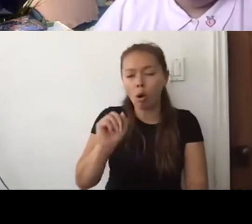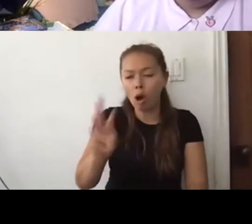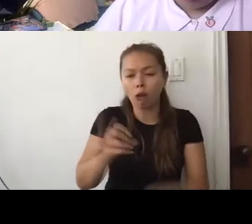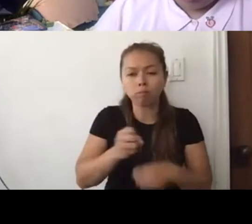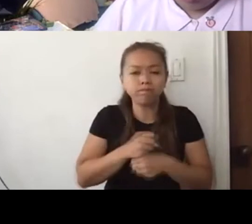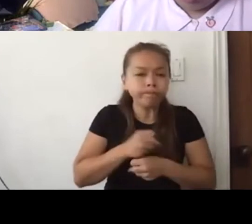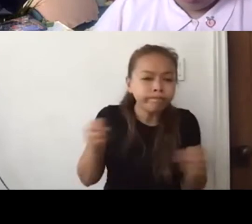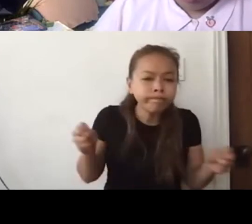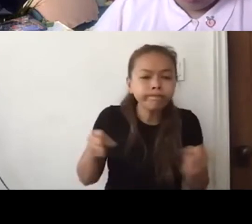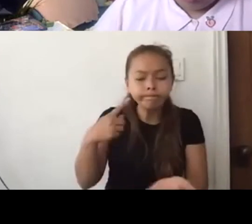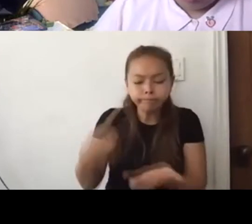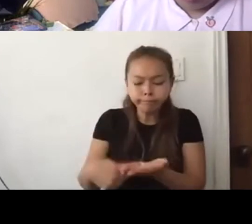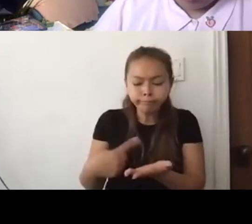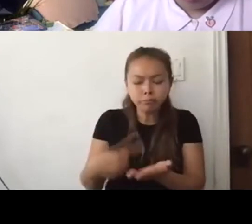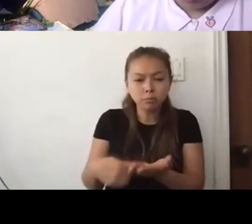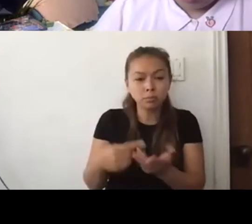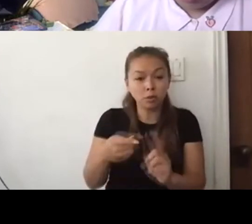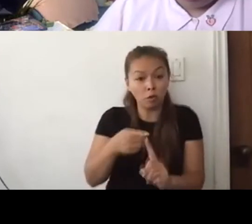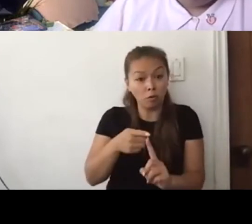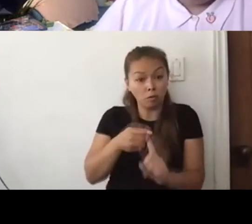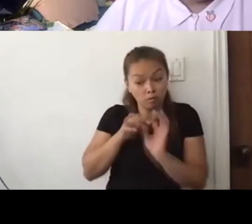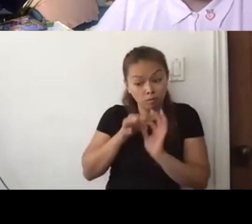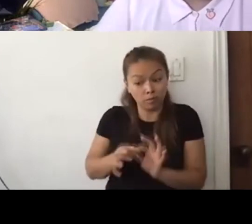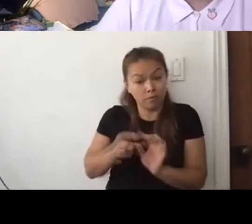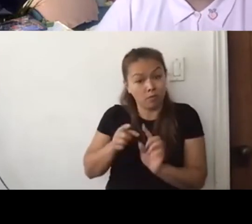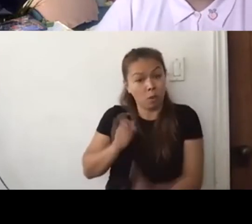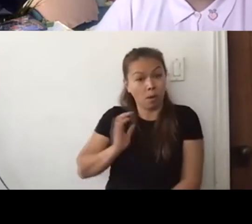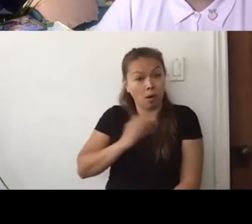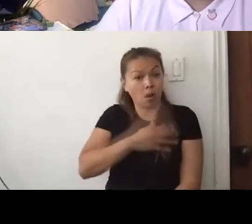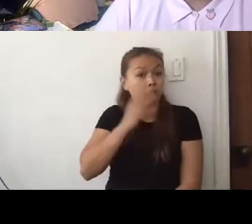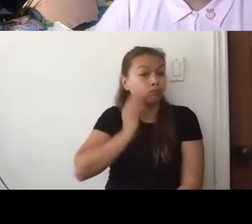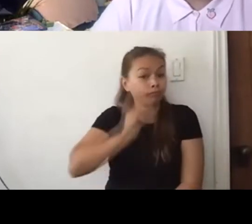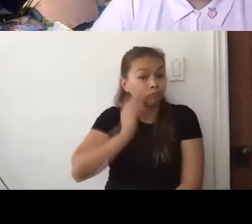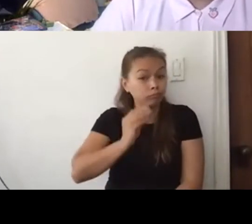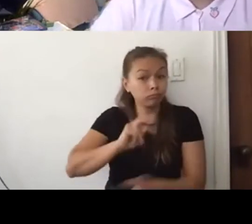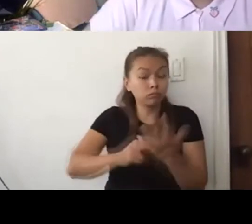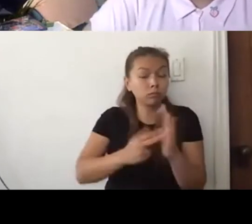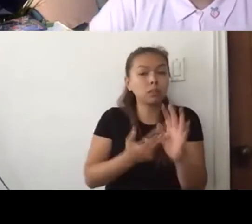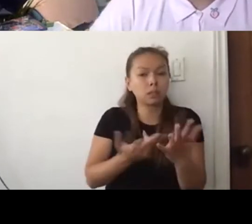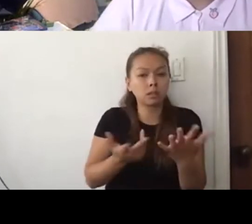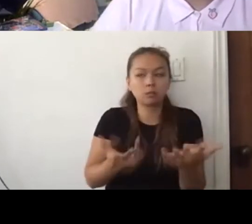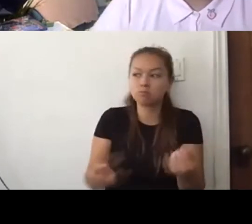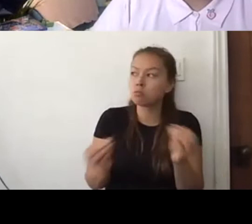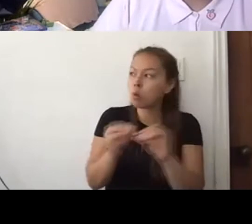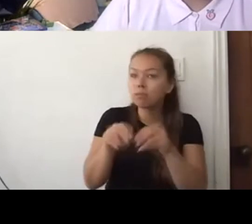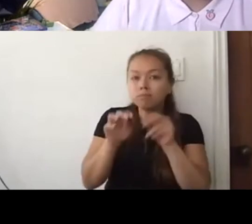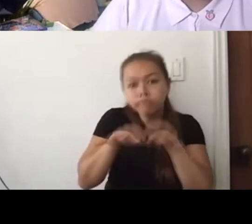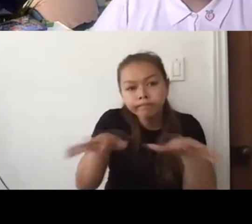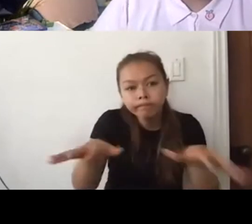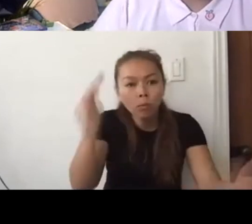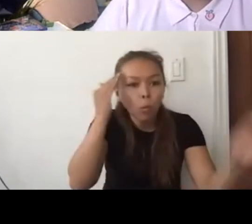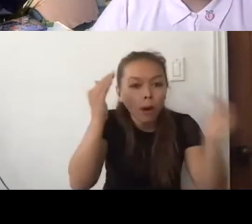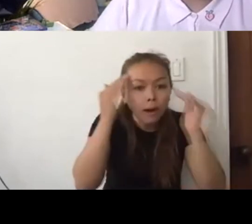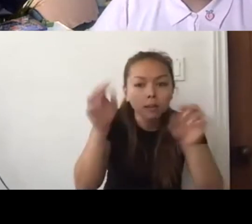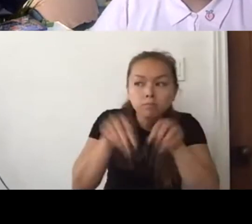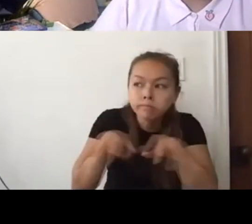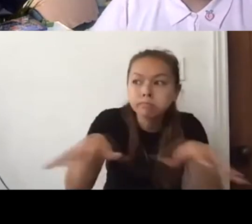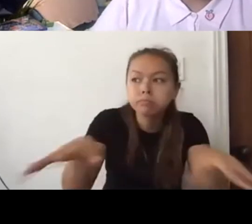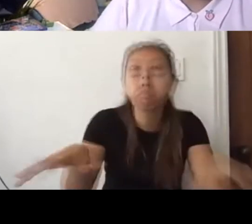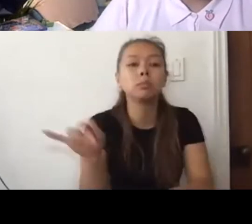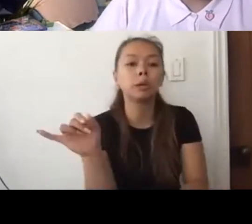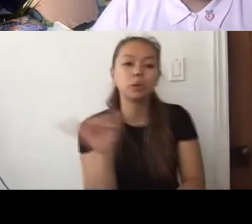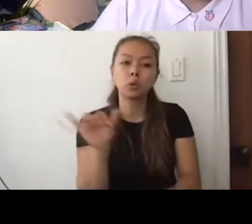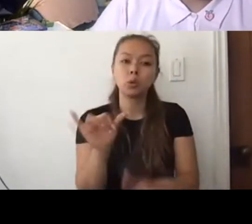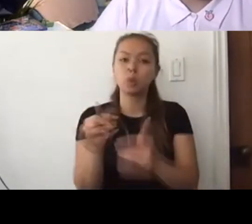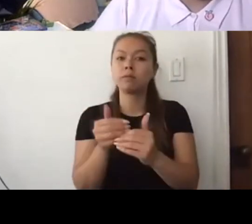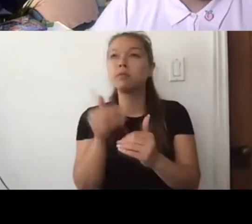us towards not only awareness about these issues in our society, but how to find a better way forward, which really